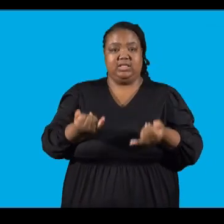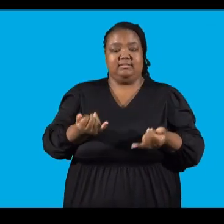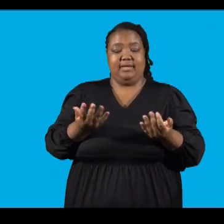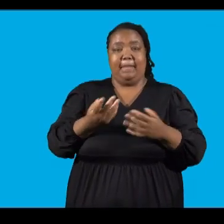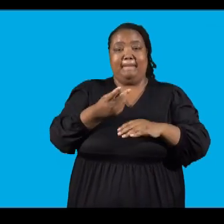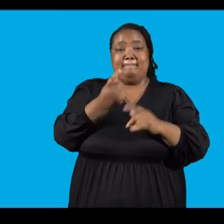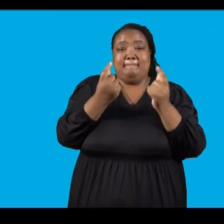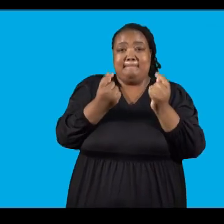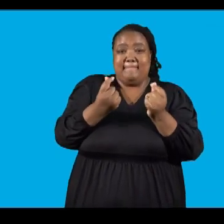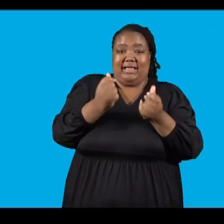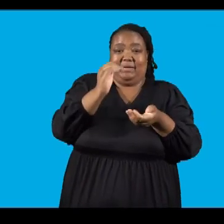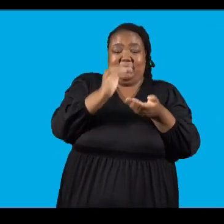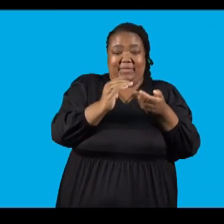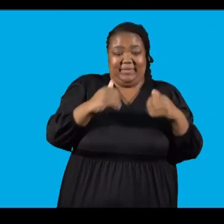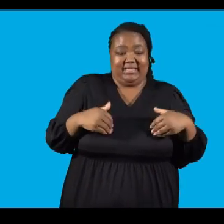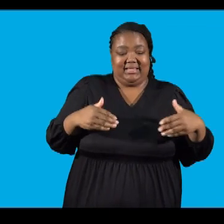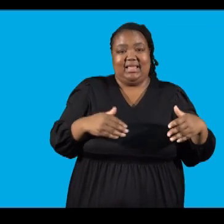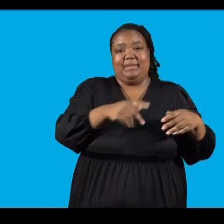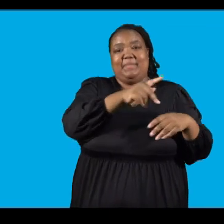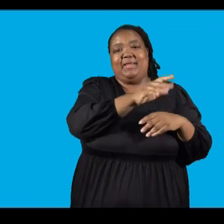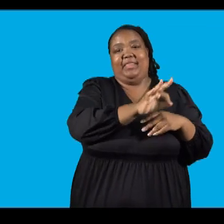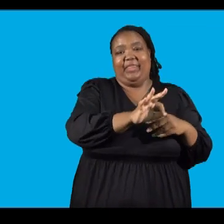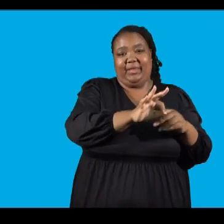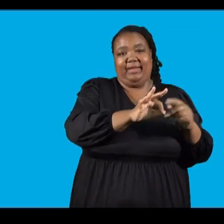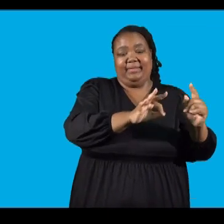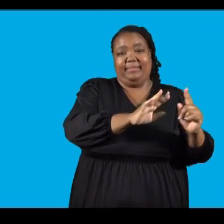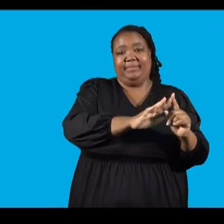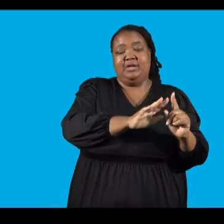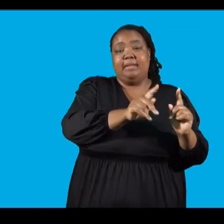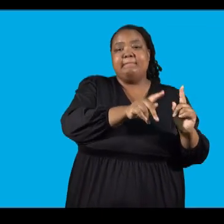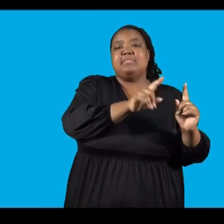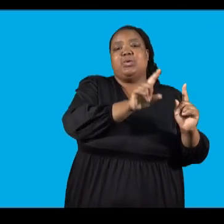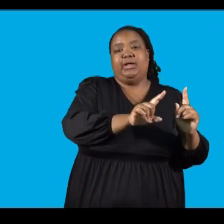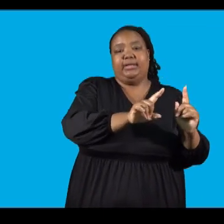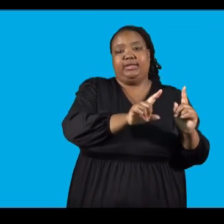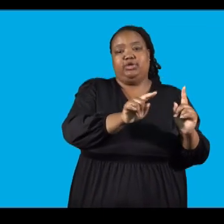decides now to reduce the price from P1